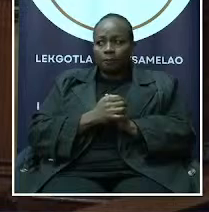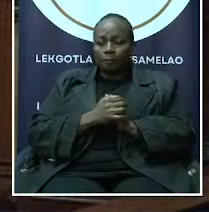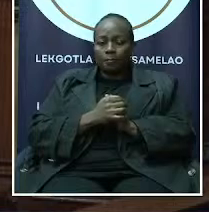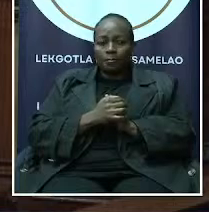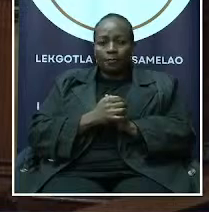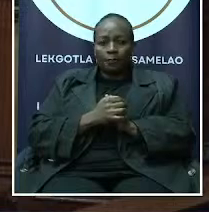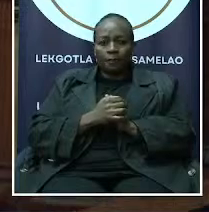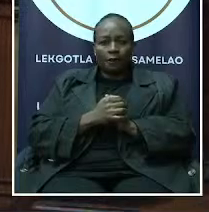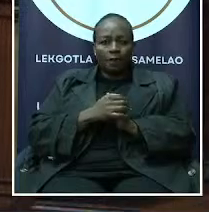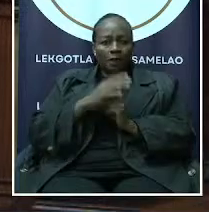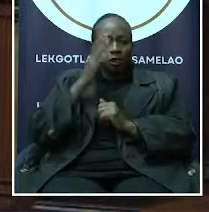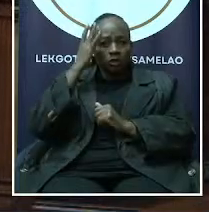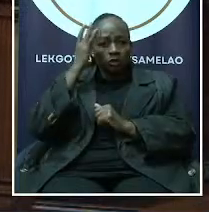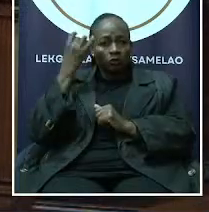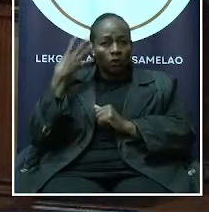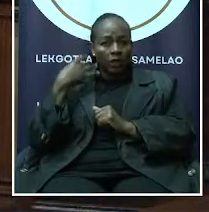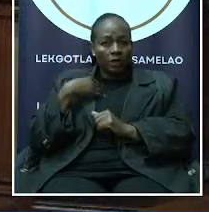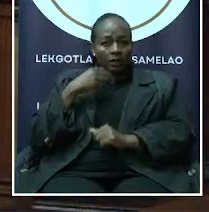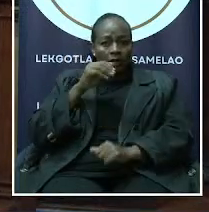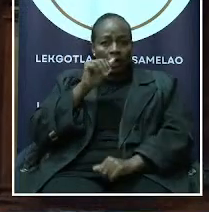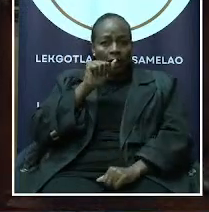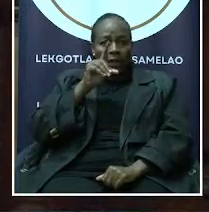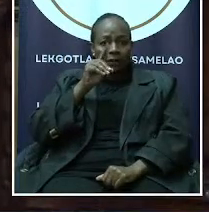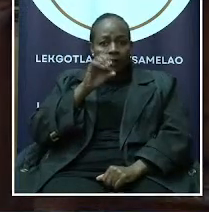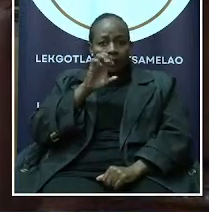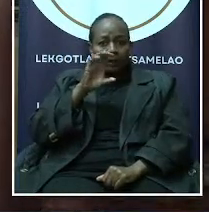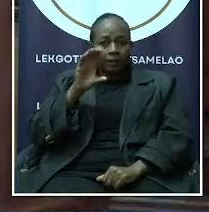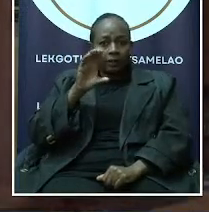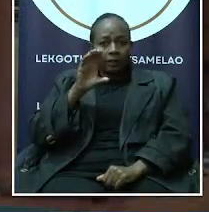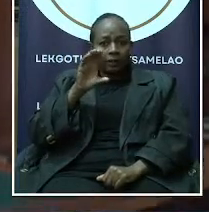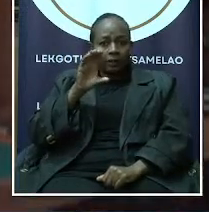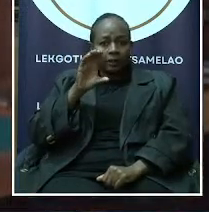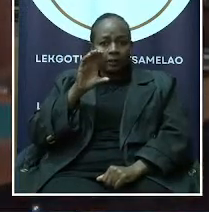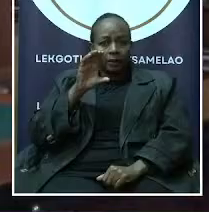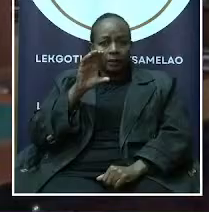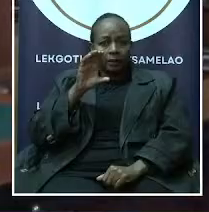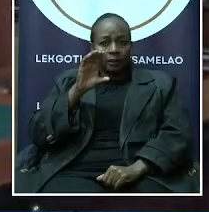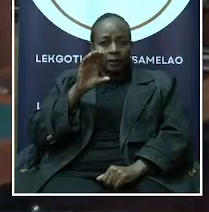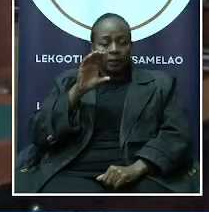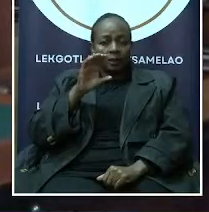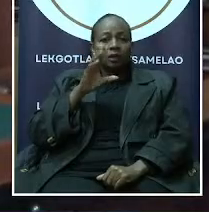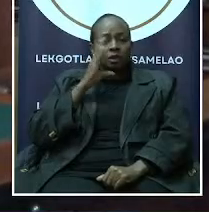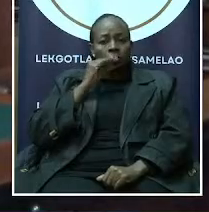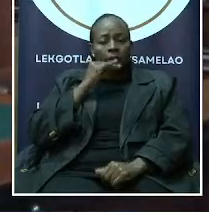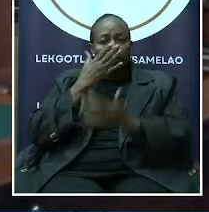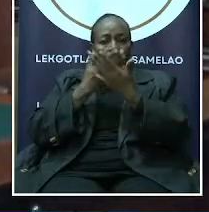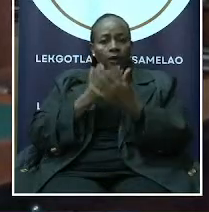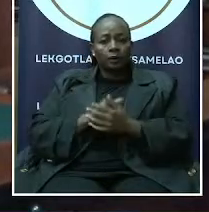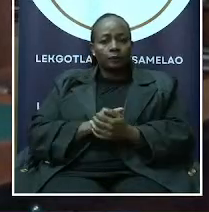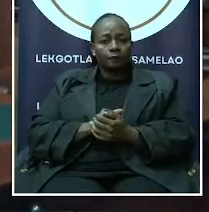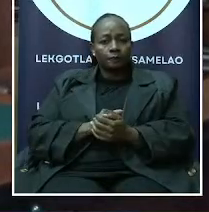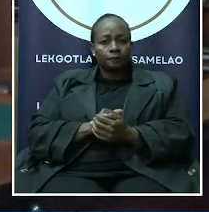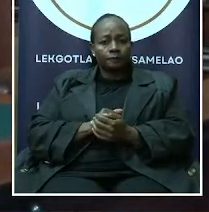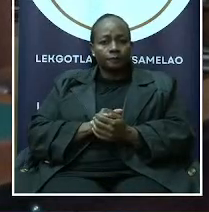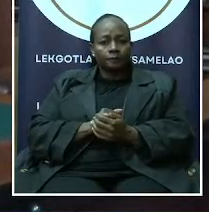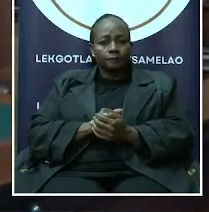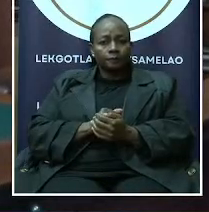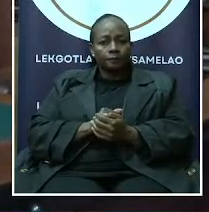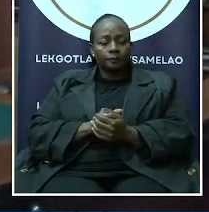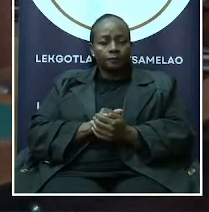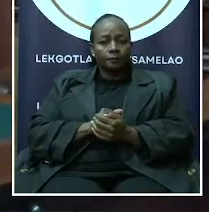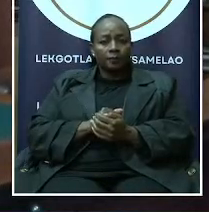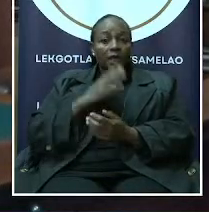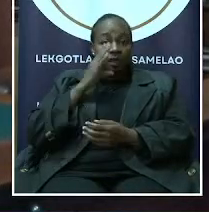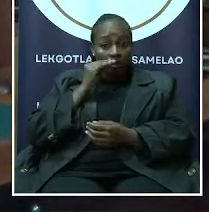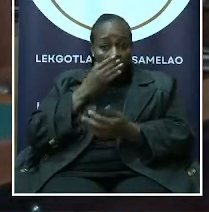Did you forget ADEC? You may speak, ma'am. Pardon, ma'am? You may speak. Or may I